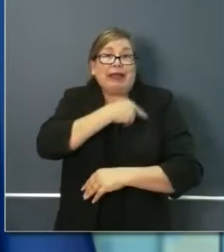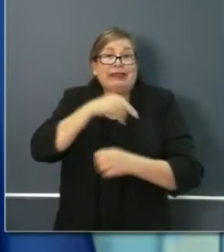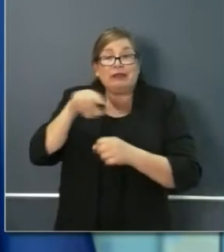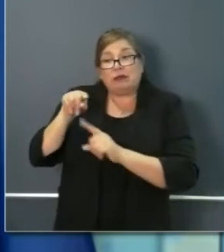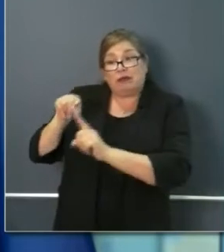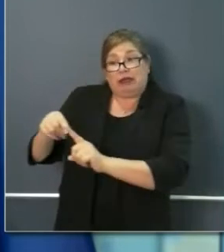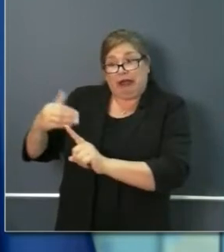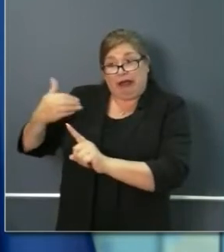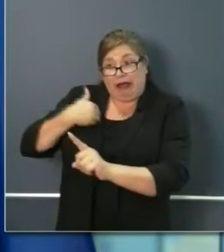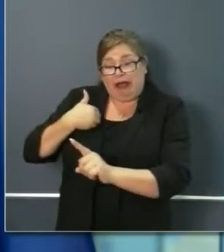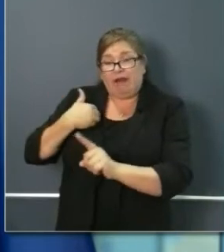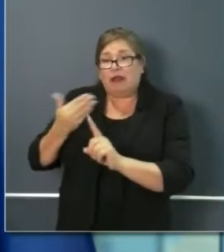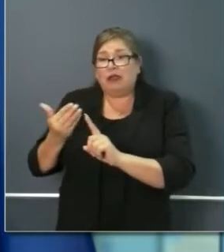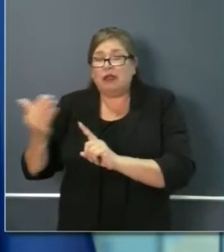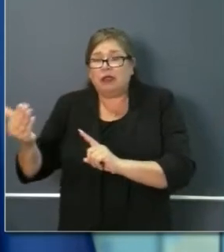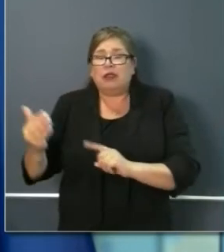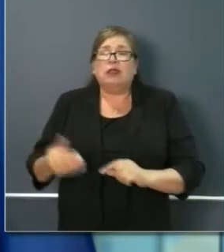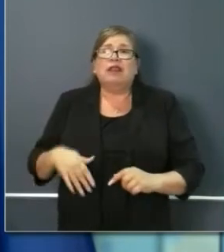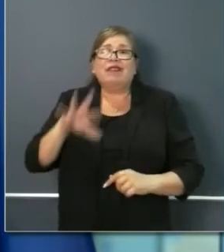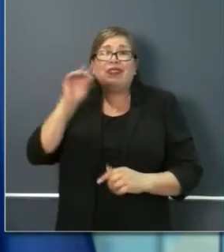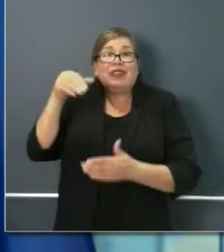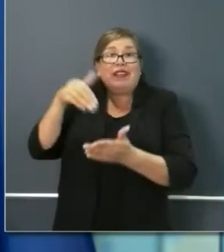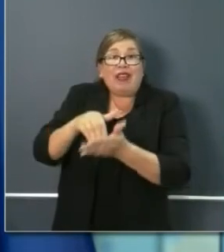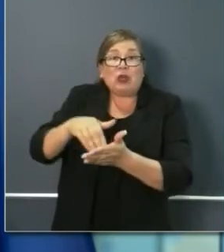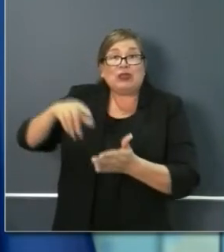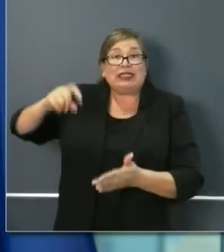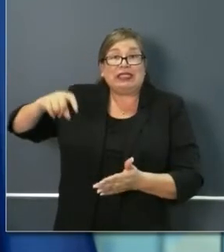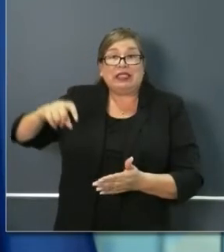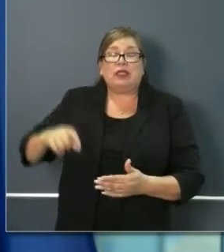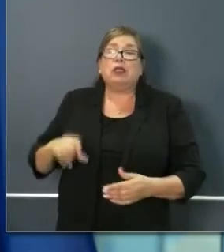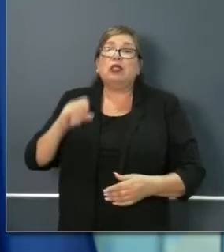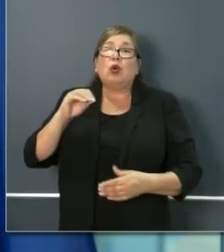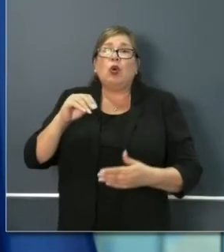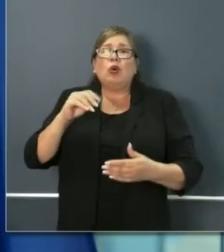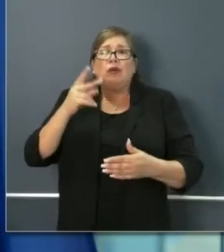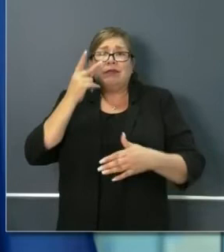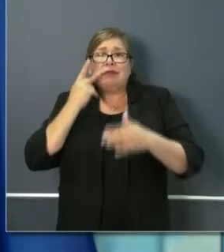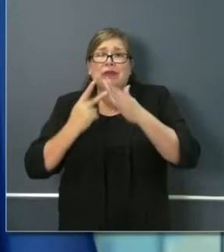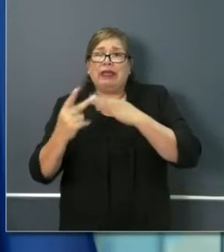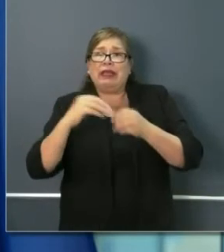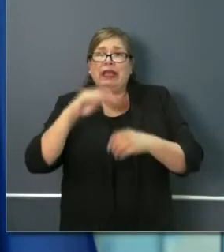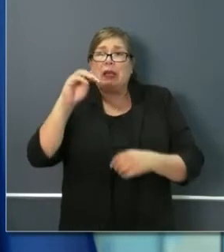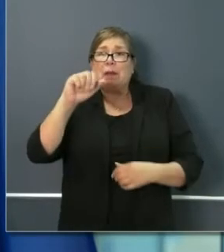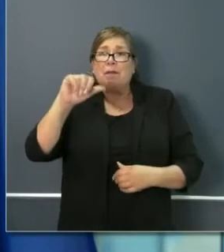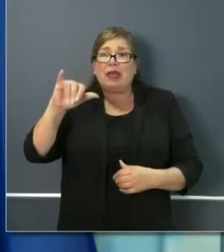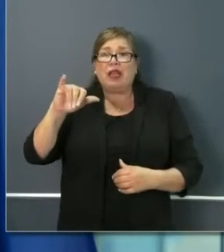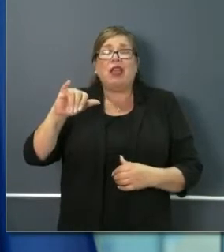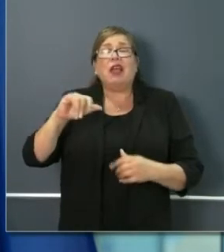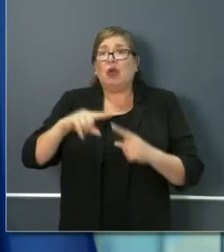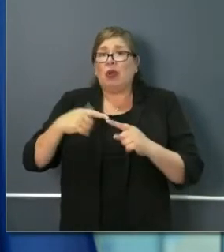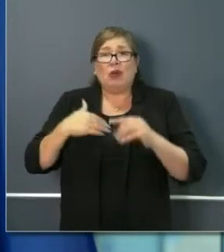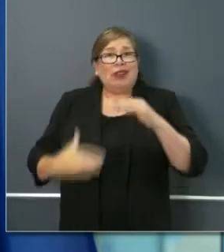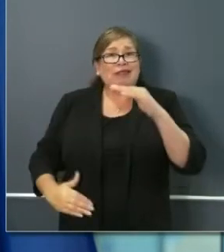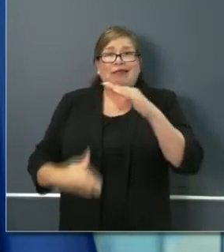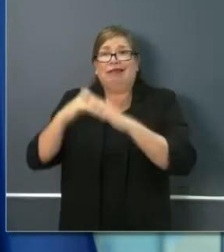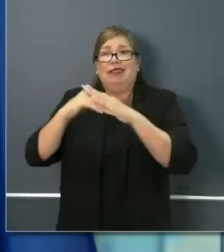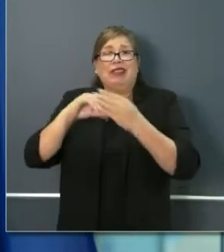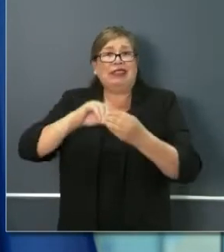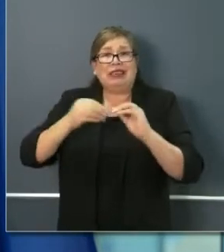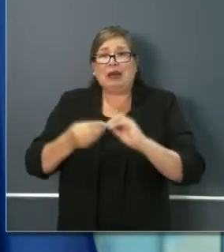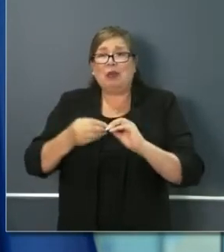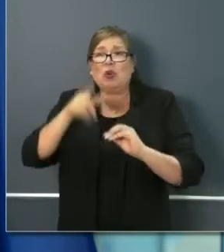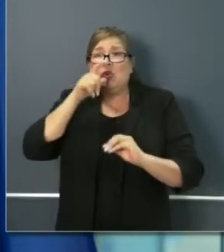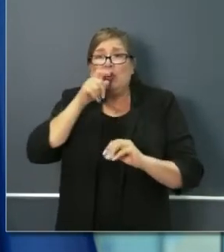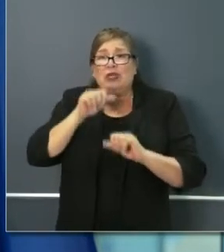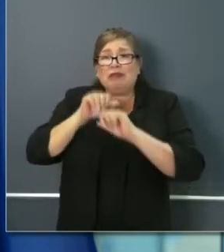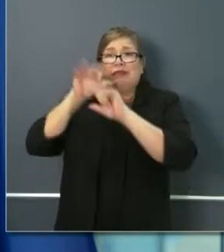our modeling, when we hit our peak, are all of those beds filled up? When we hit our peak, Is that when we start